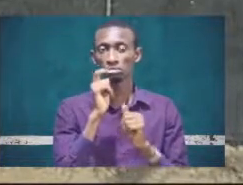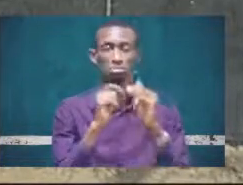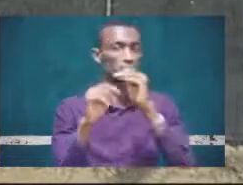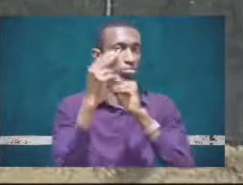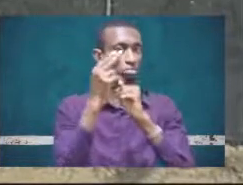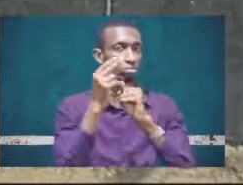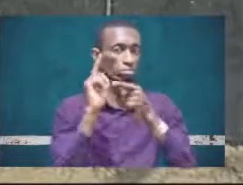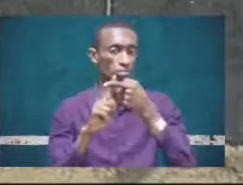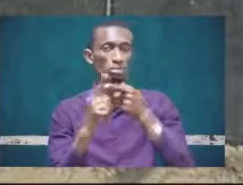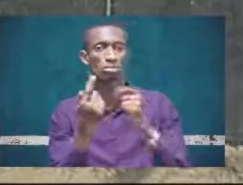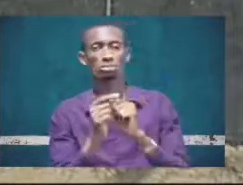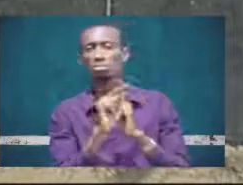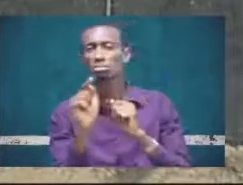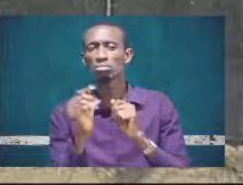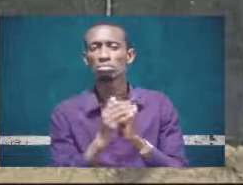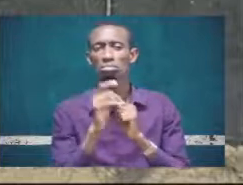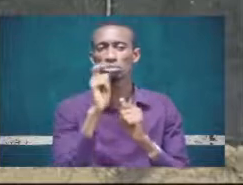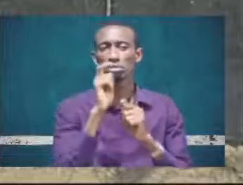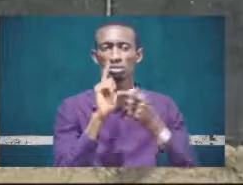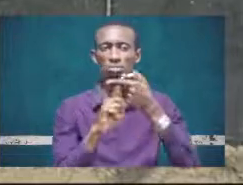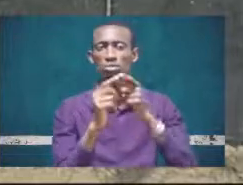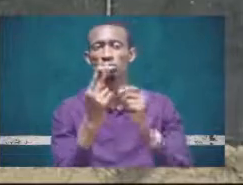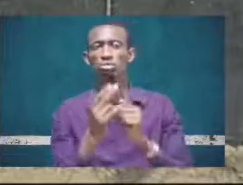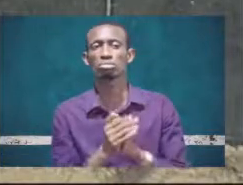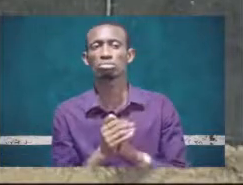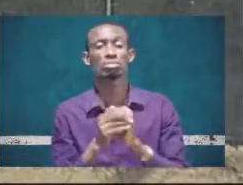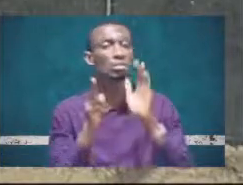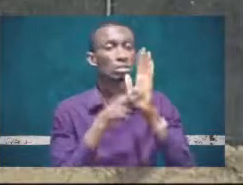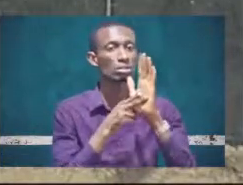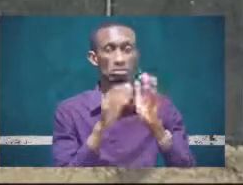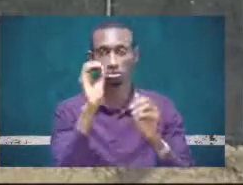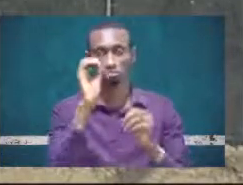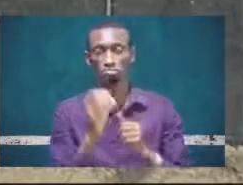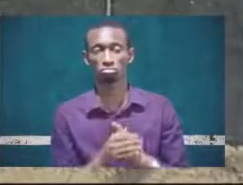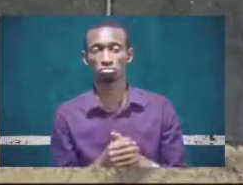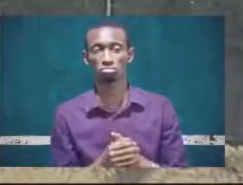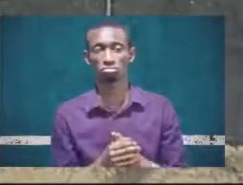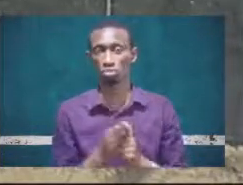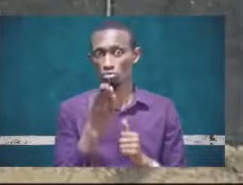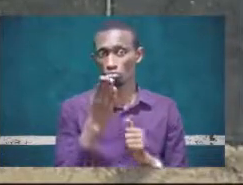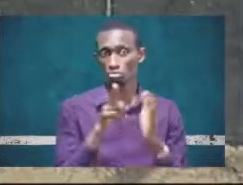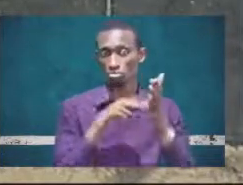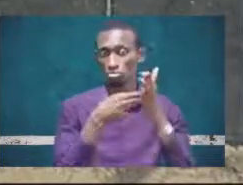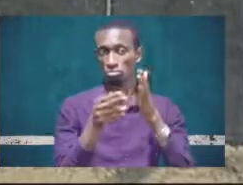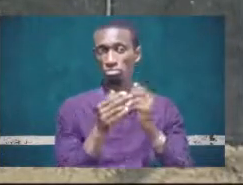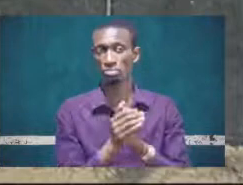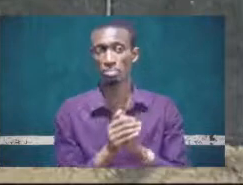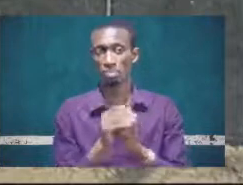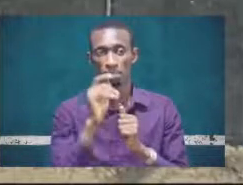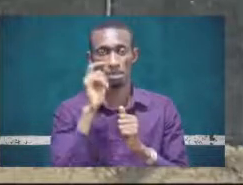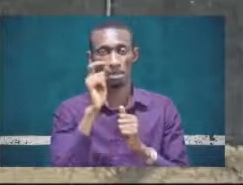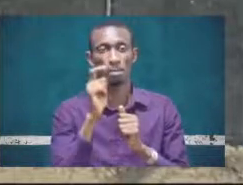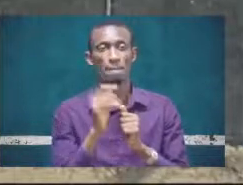1 divided by x plus 2 equals 0. This is equal to